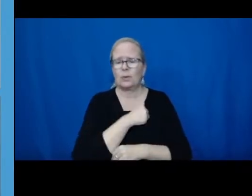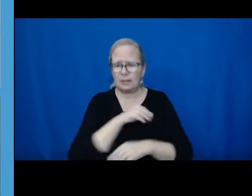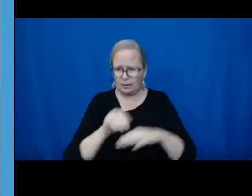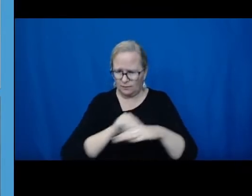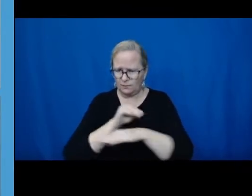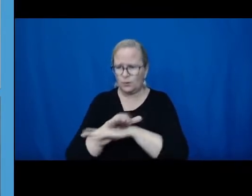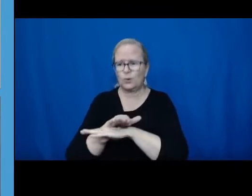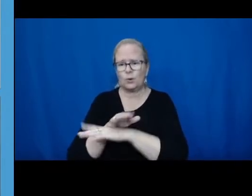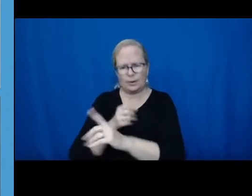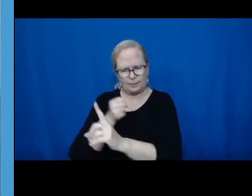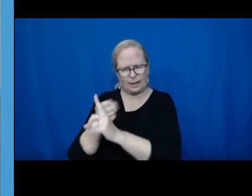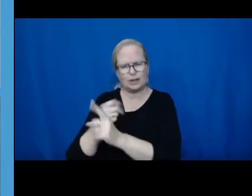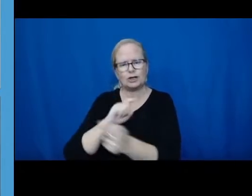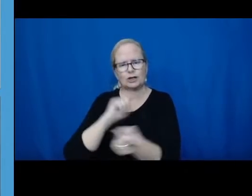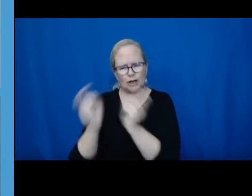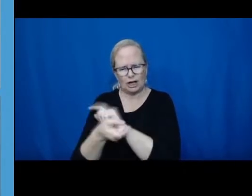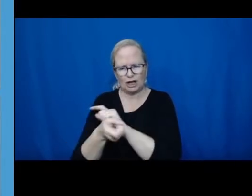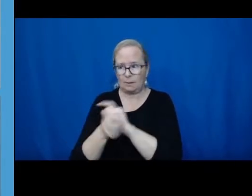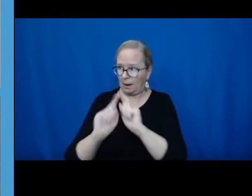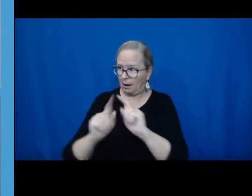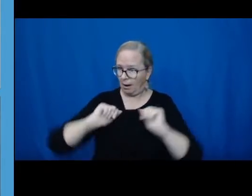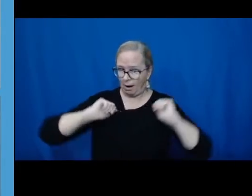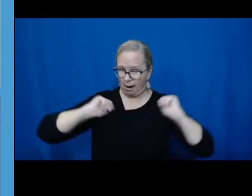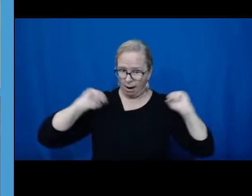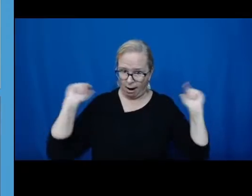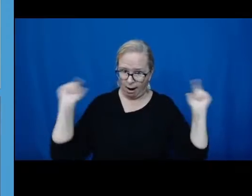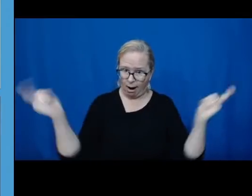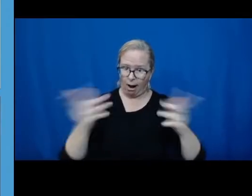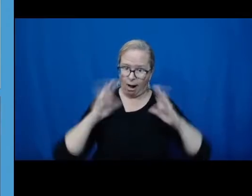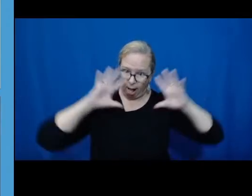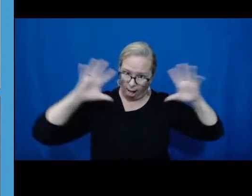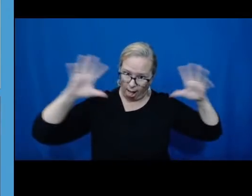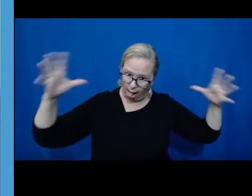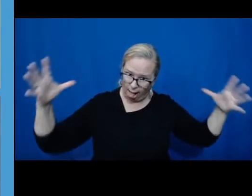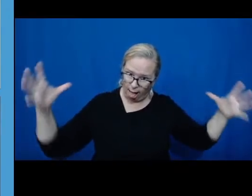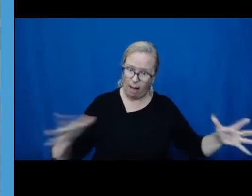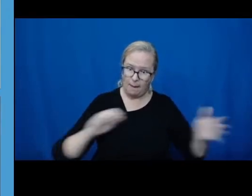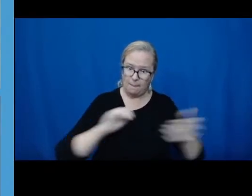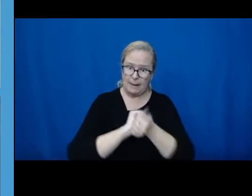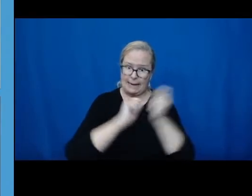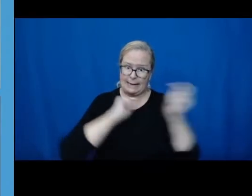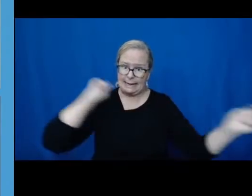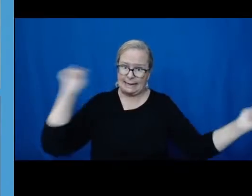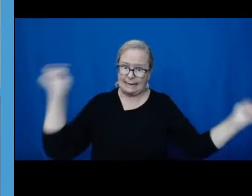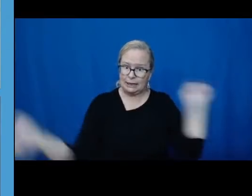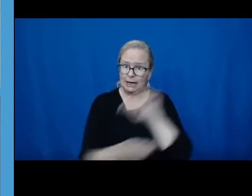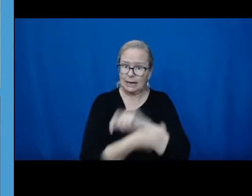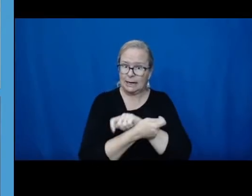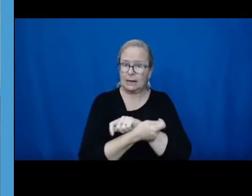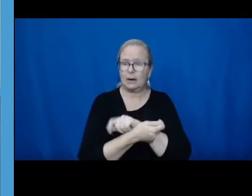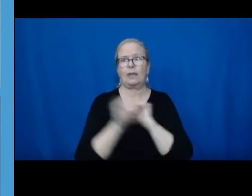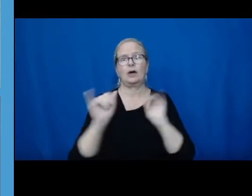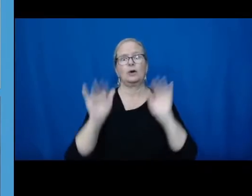magnificent. We'll be back on Tuesday. Stay safe, Alberta. As always,